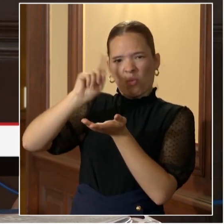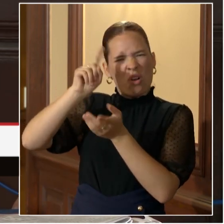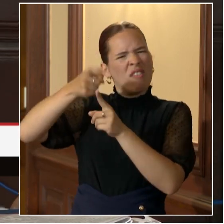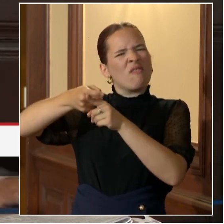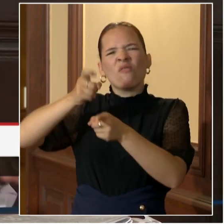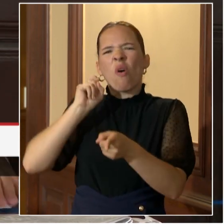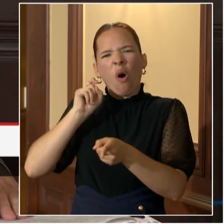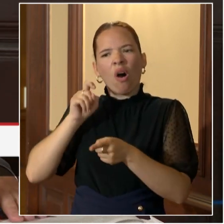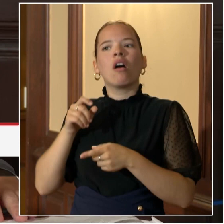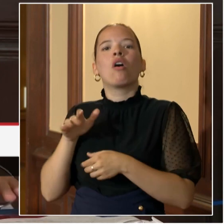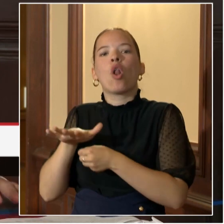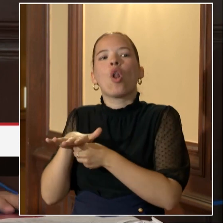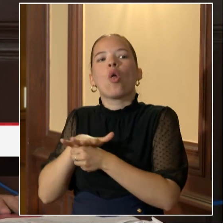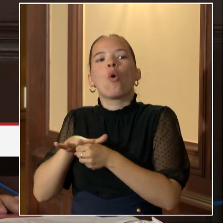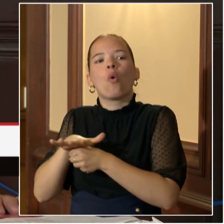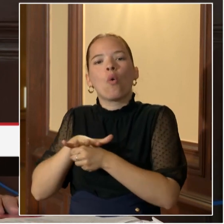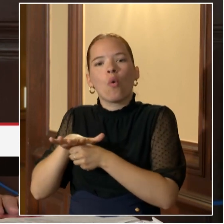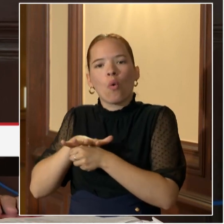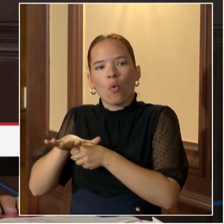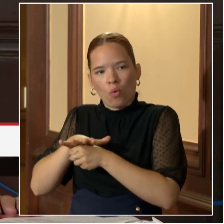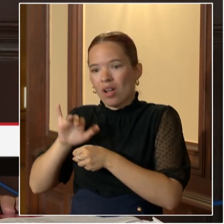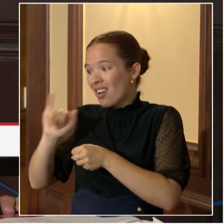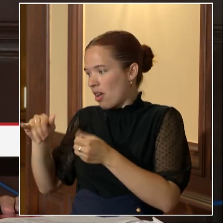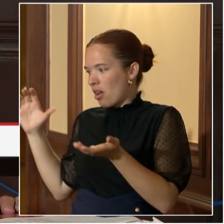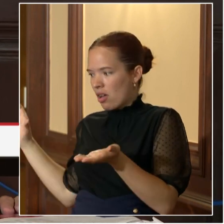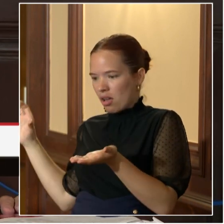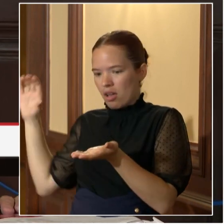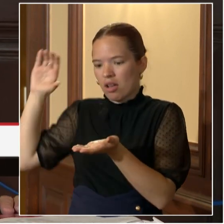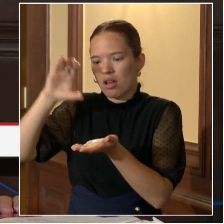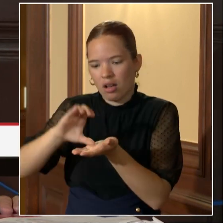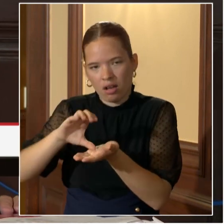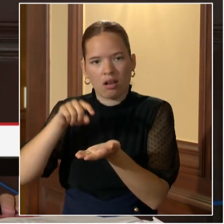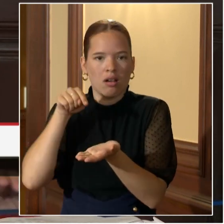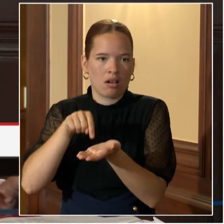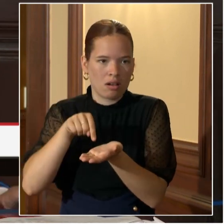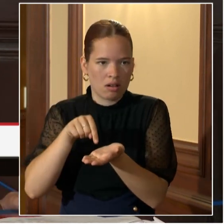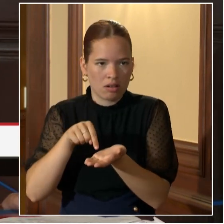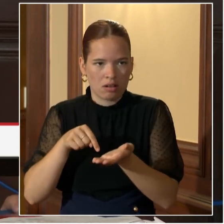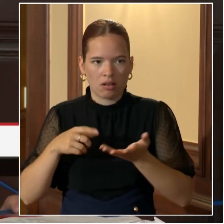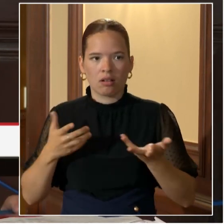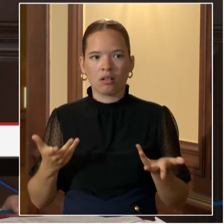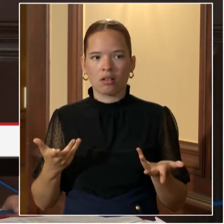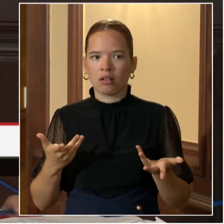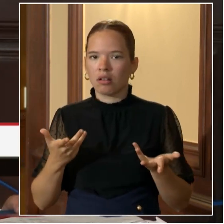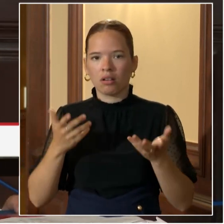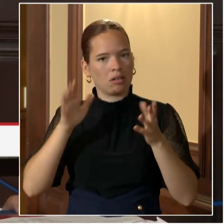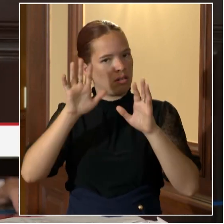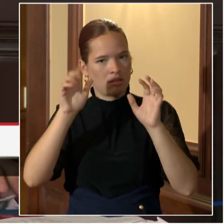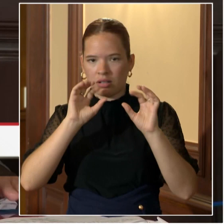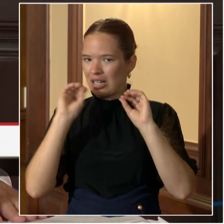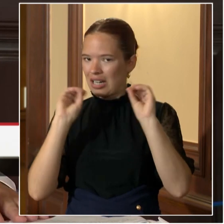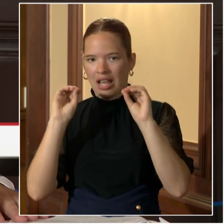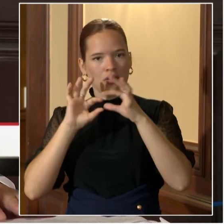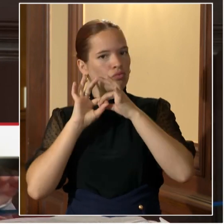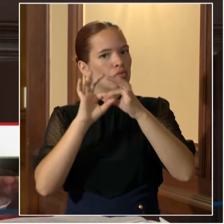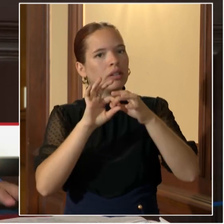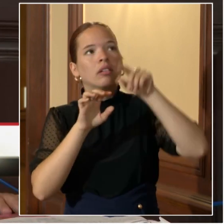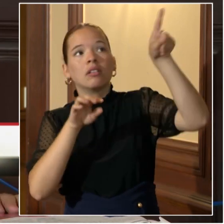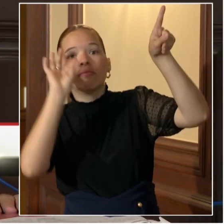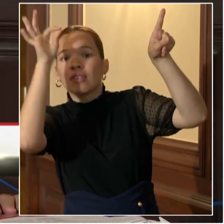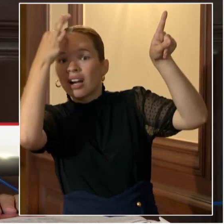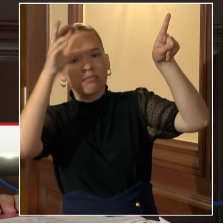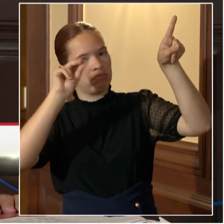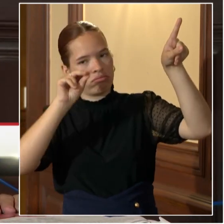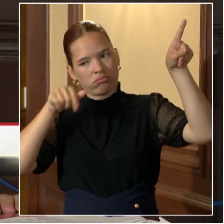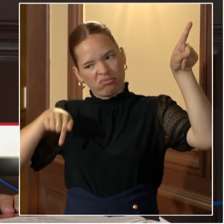appropriation statute. No federal funds are allocated towards statehood initiatives. The highlights of our 2024